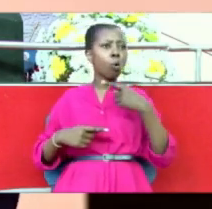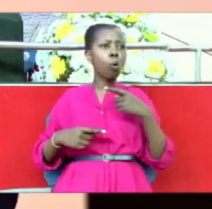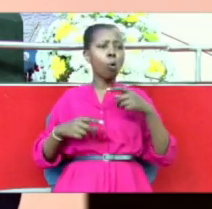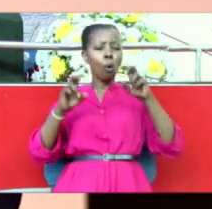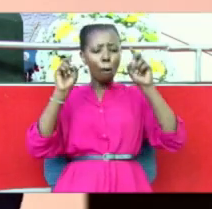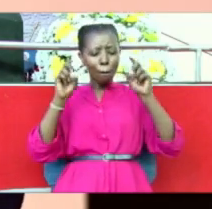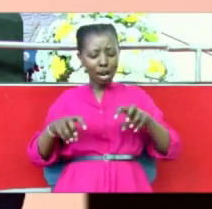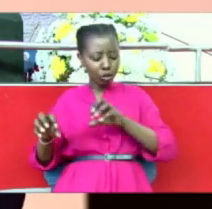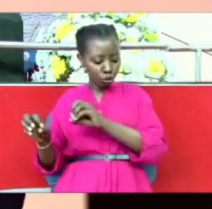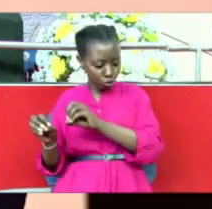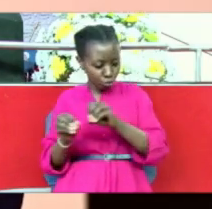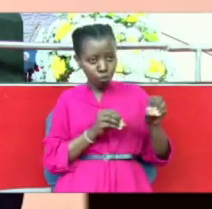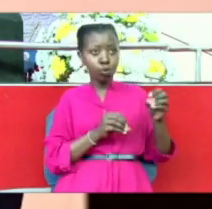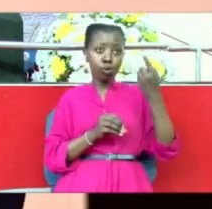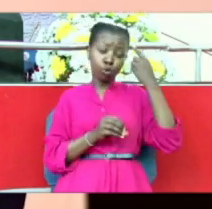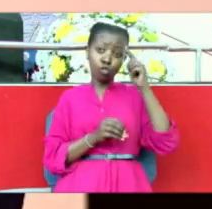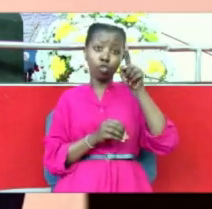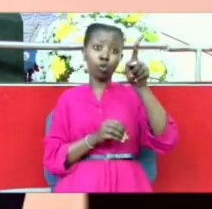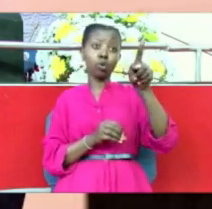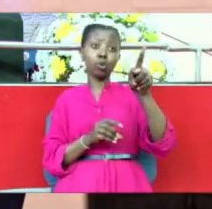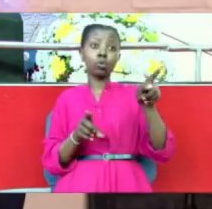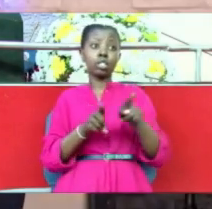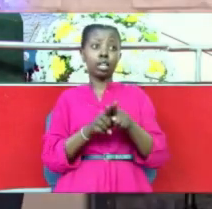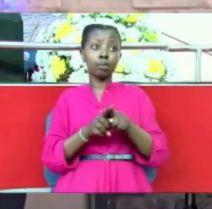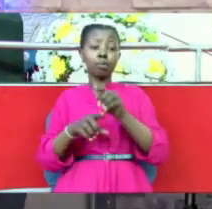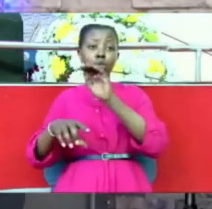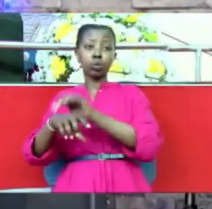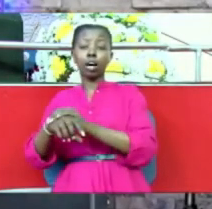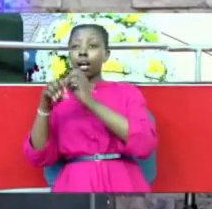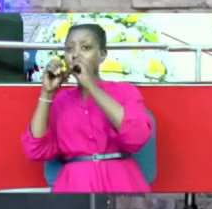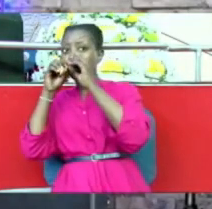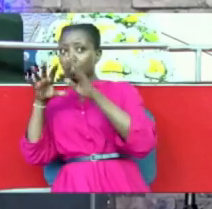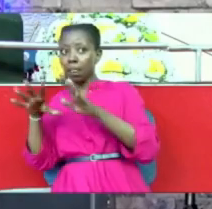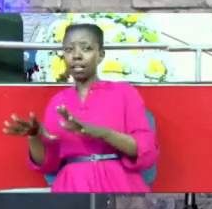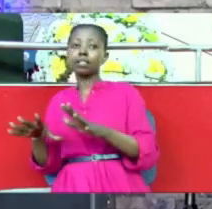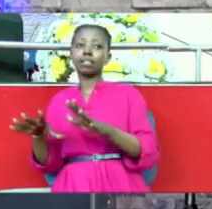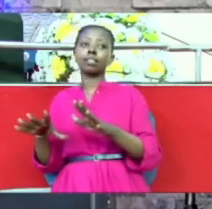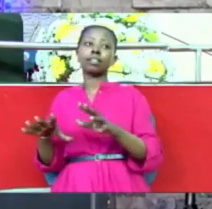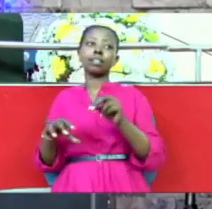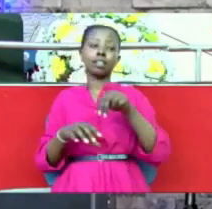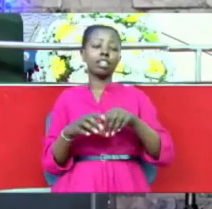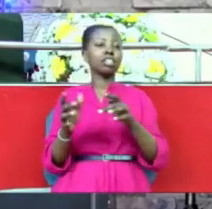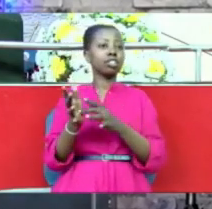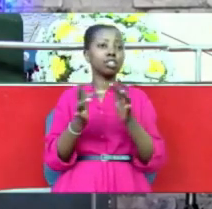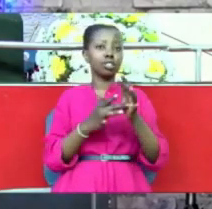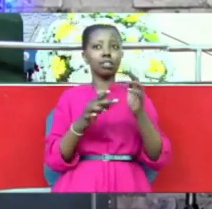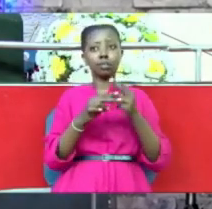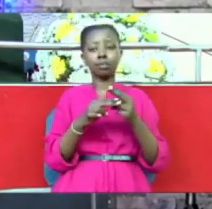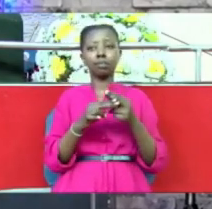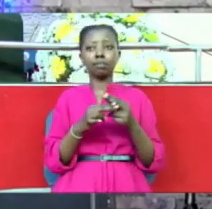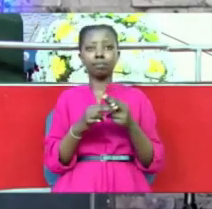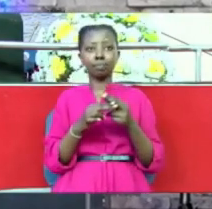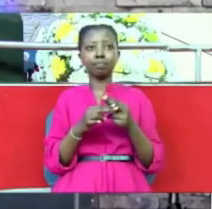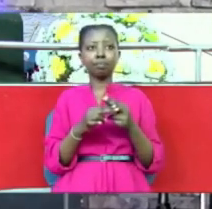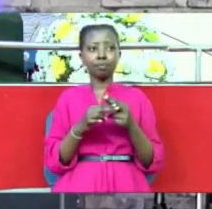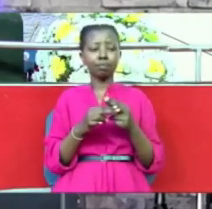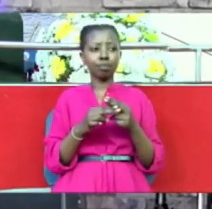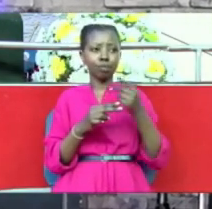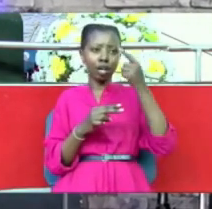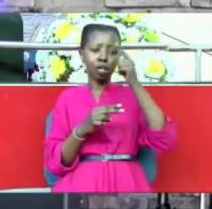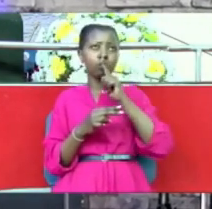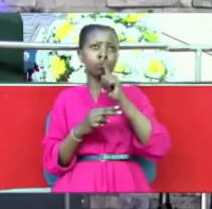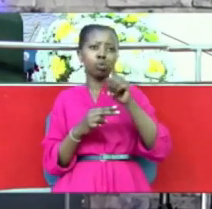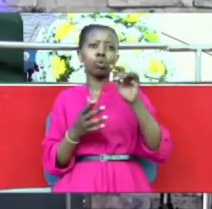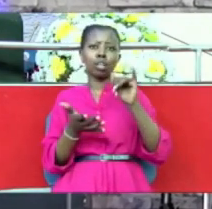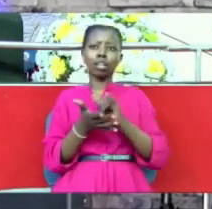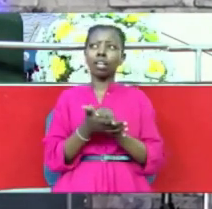dethroned for you to be enthroned in the mighty name of Jesus. So that has